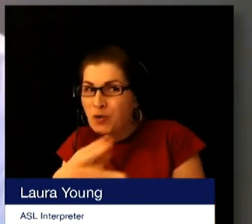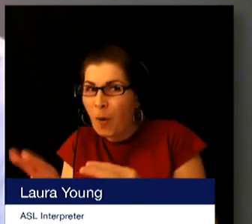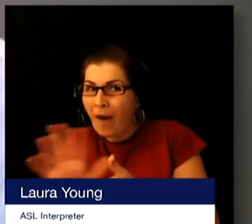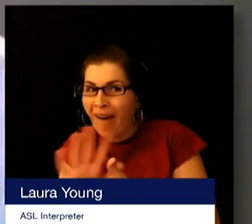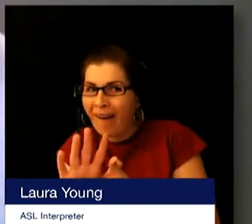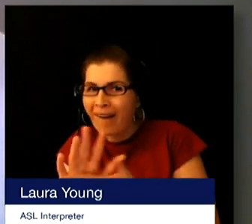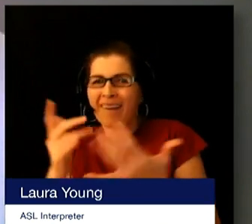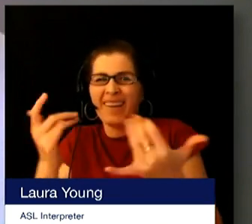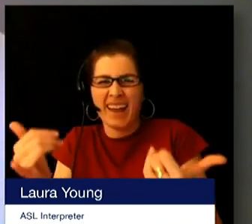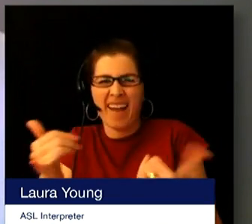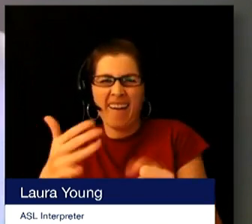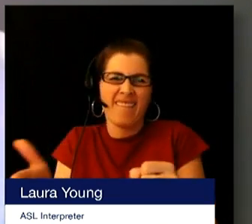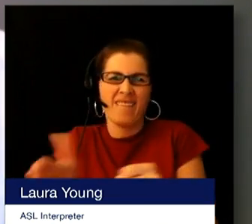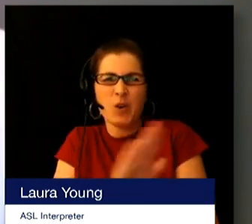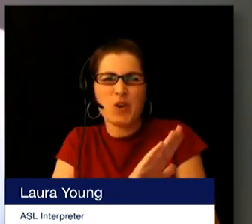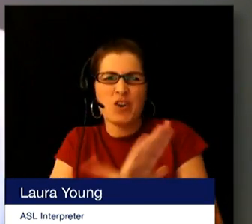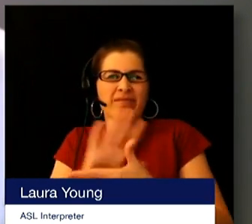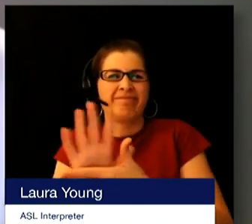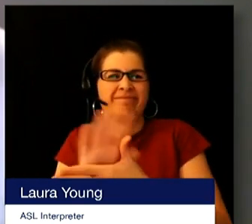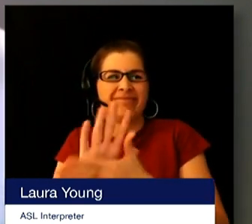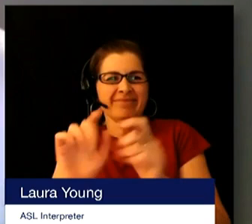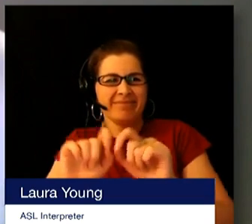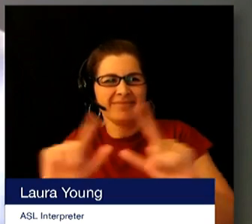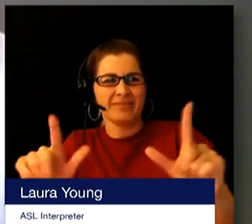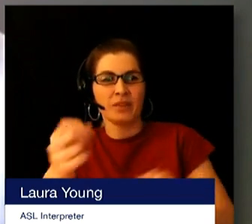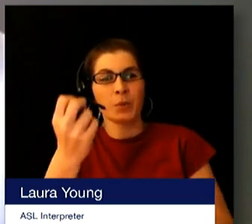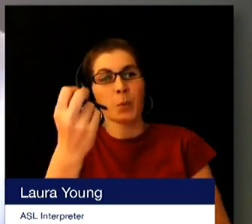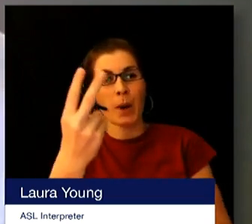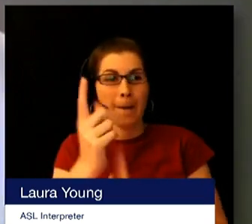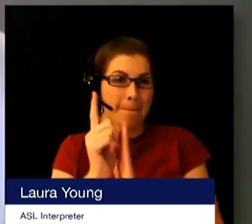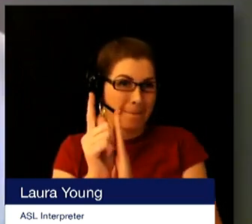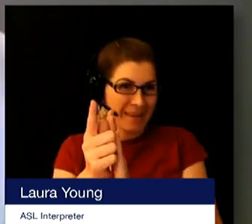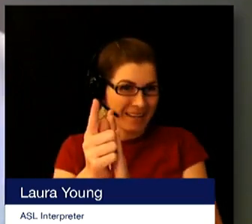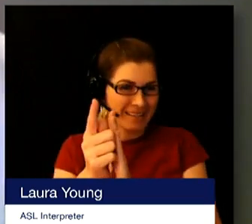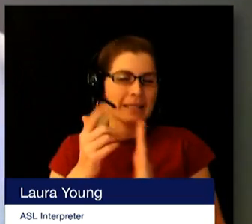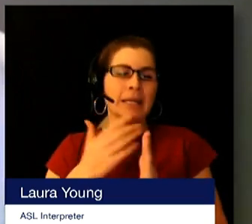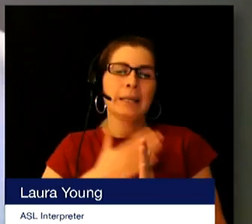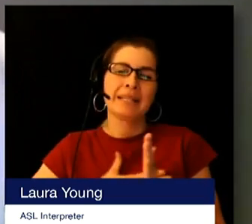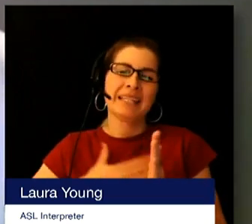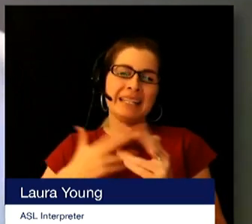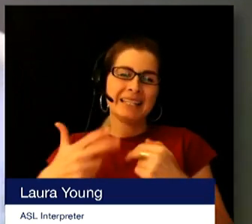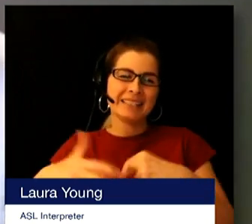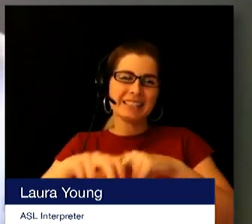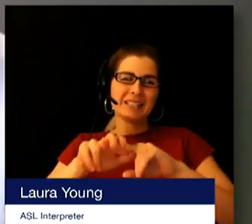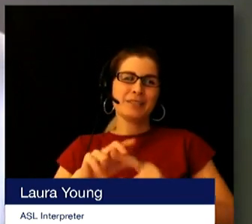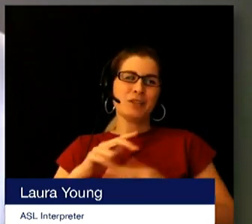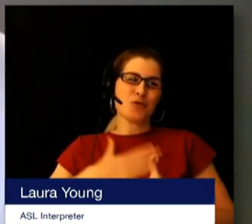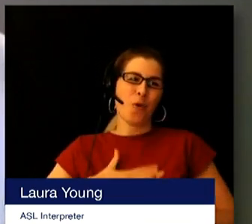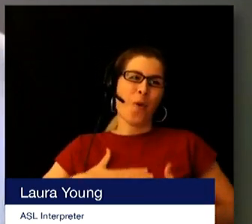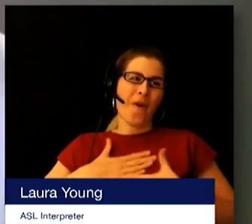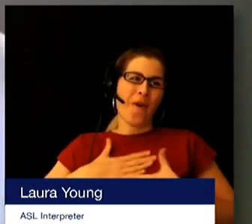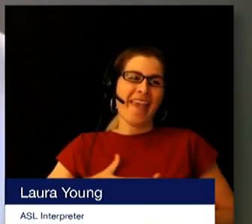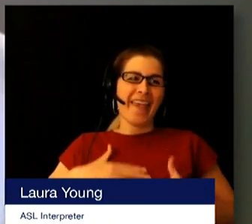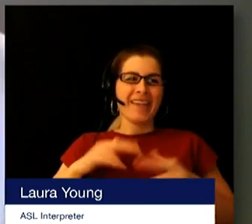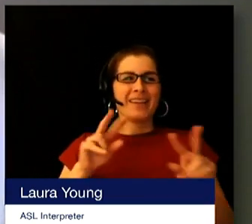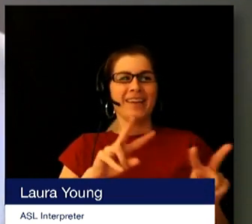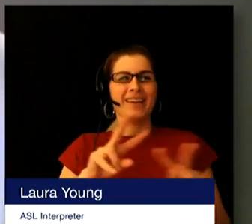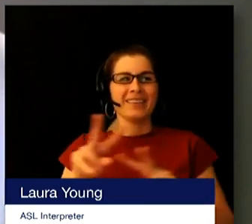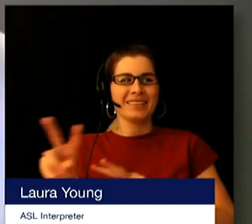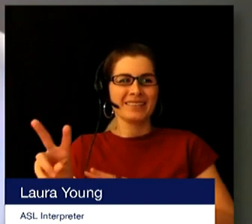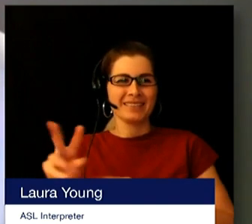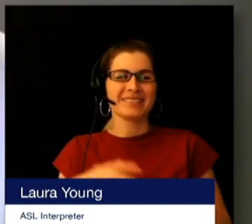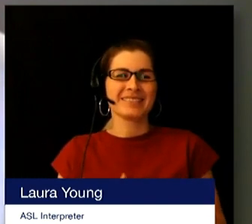pleased to share the full-length film. For the next 12 minutes, please sit back and enjoy our film, Corrective